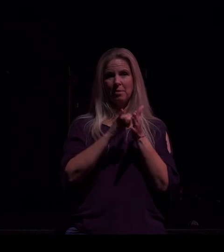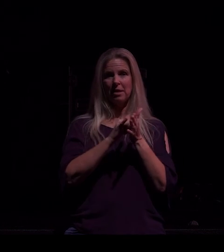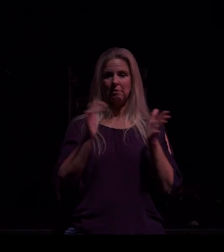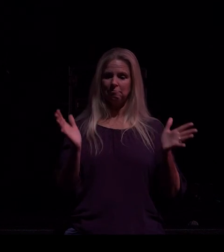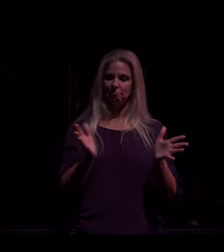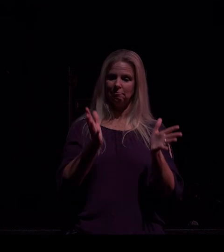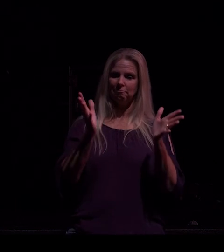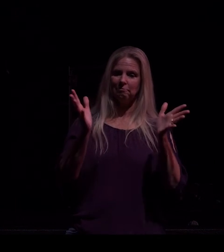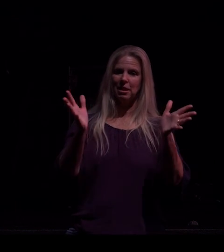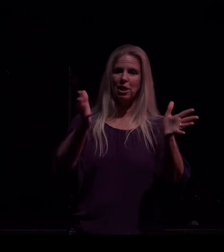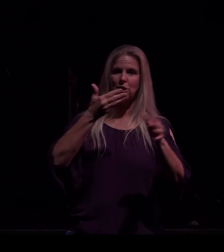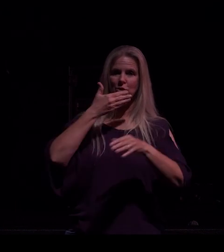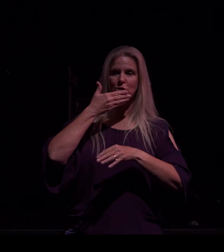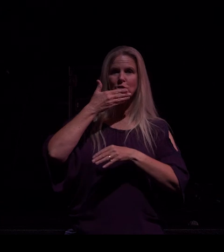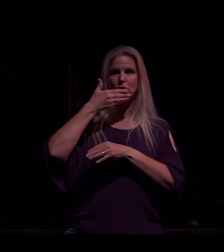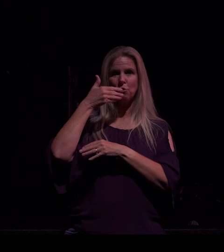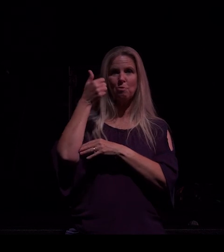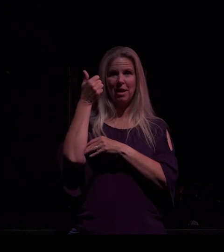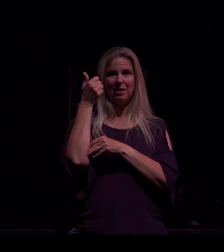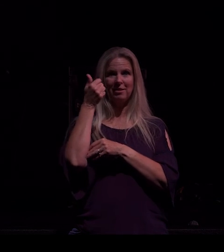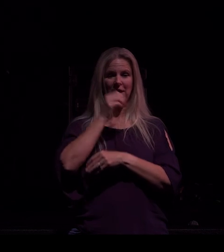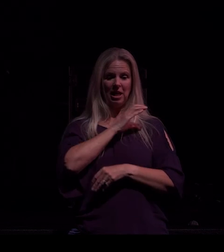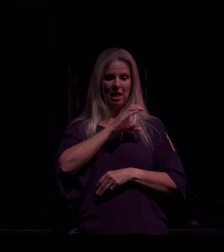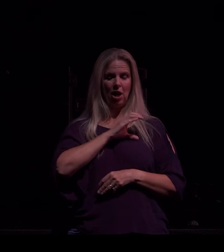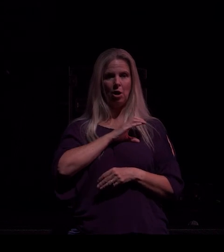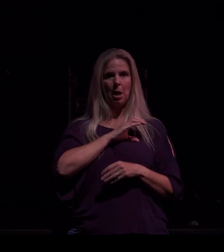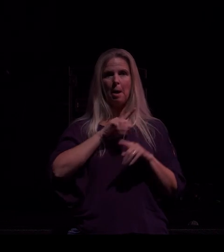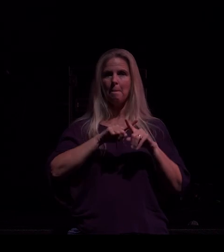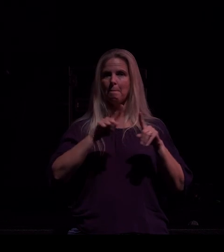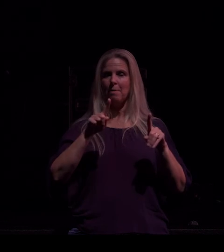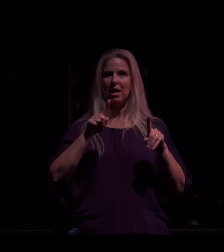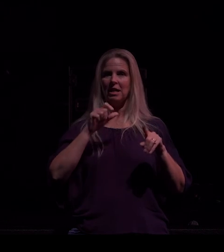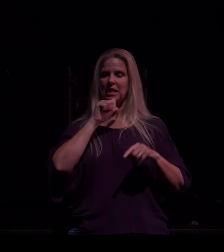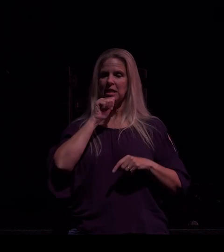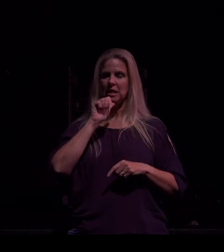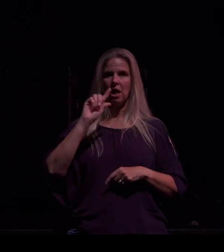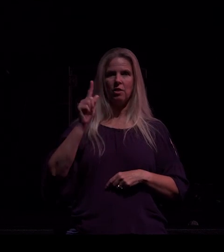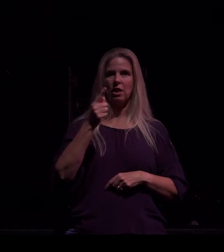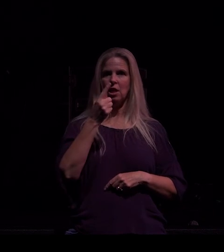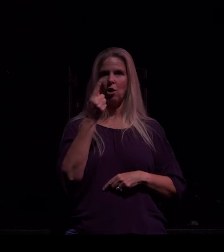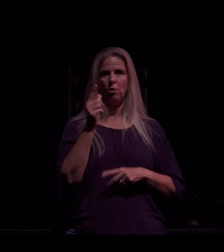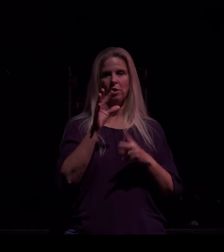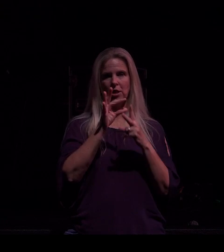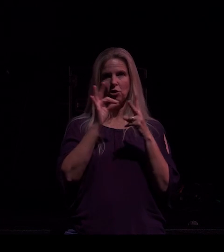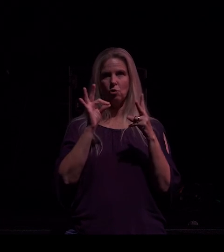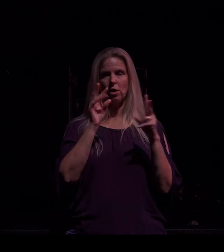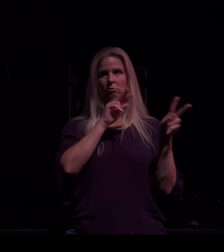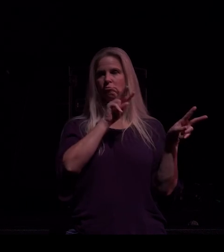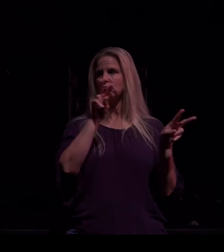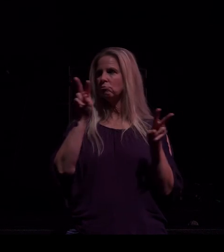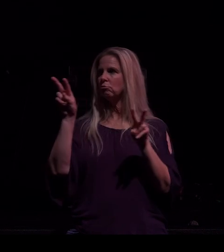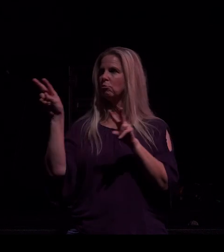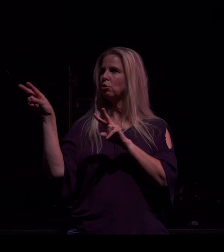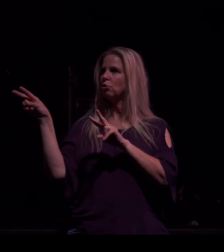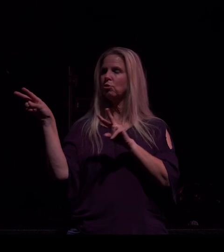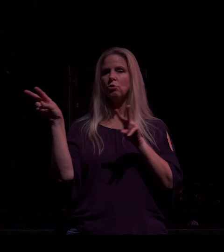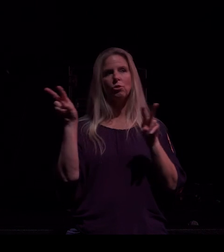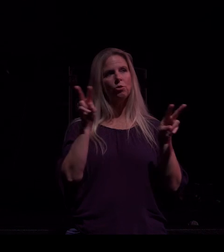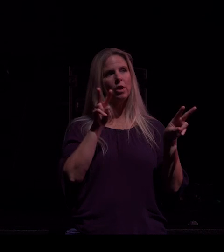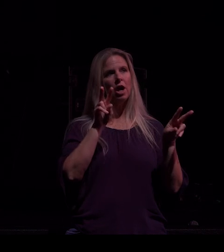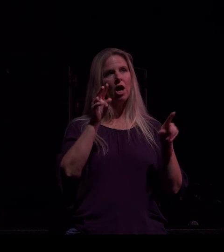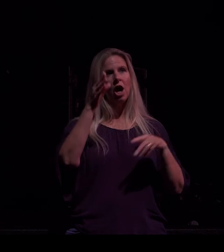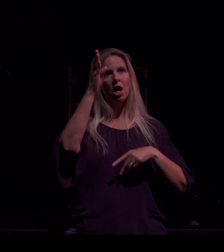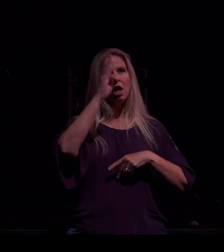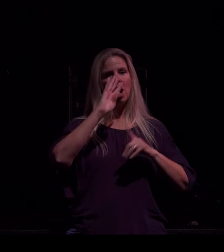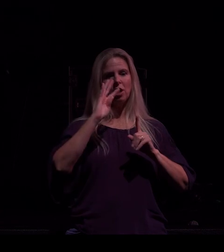feat. But I'm here to remind you that it's not the only option. Just look around. God has